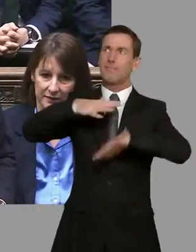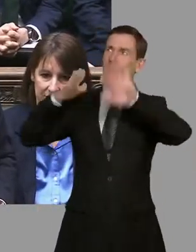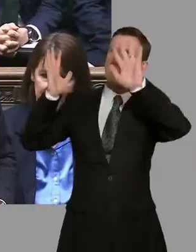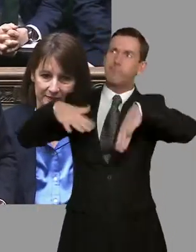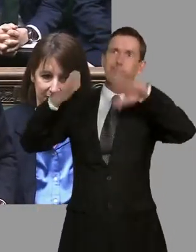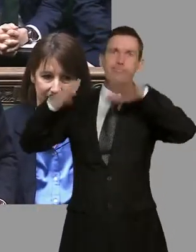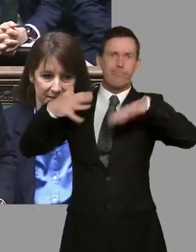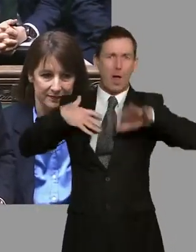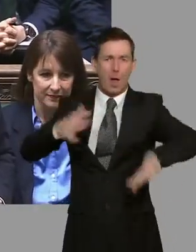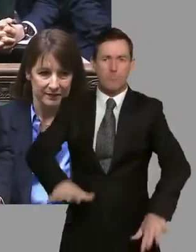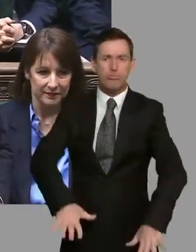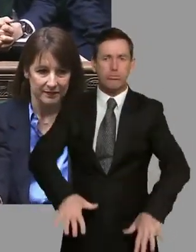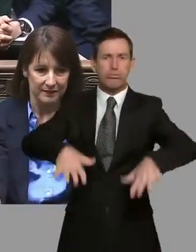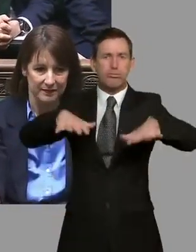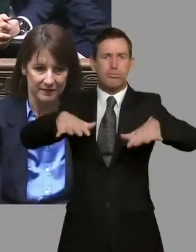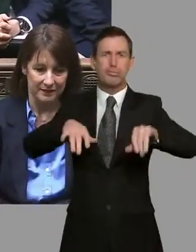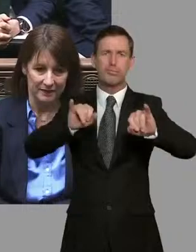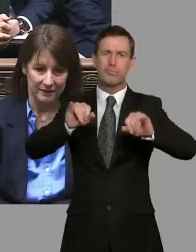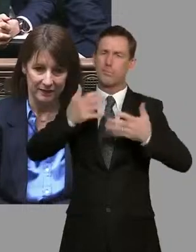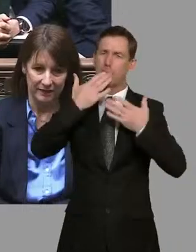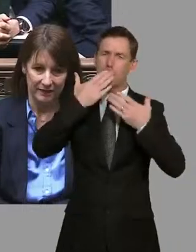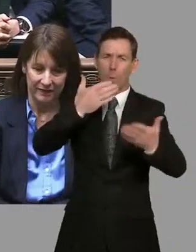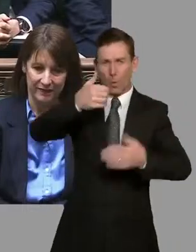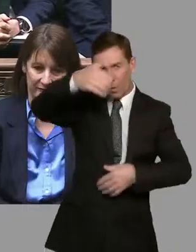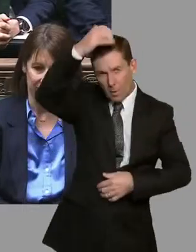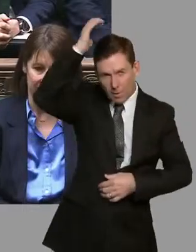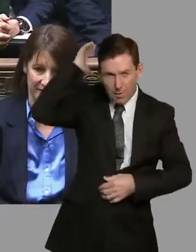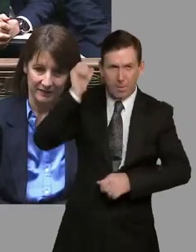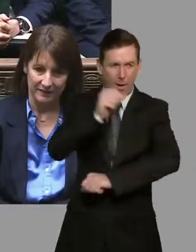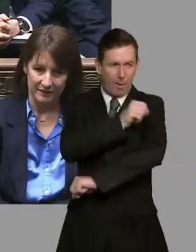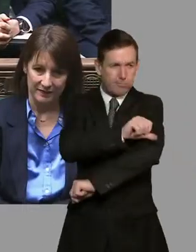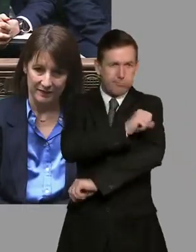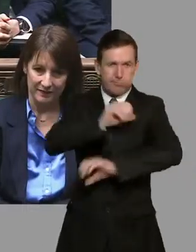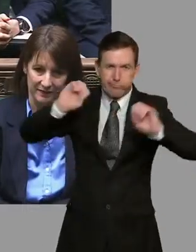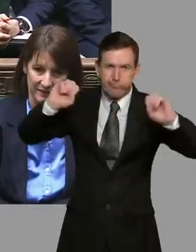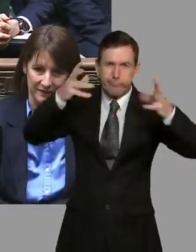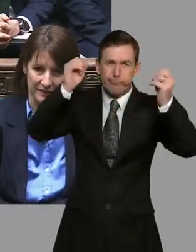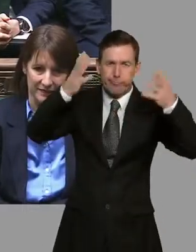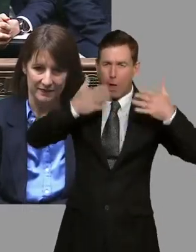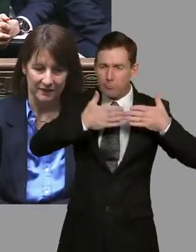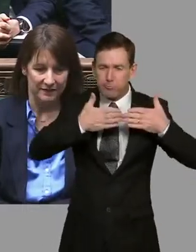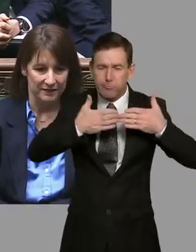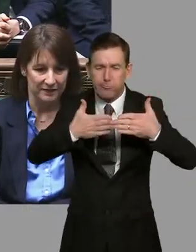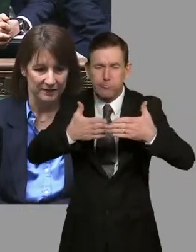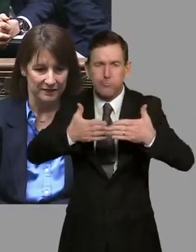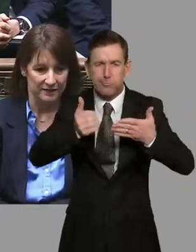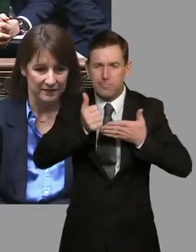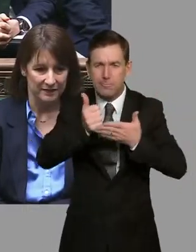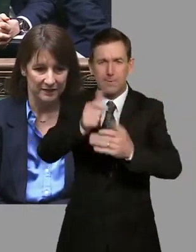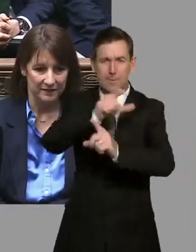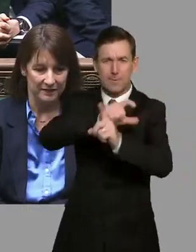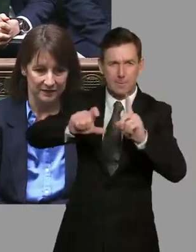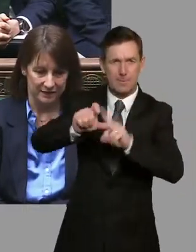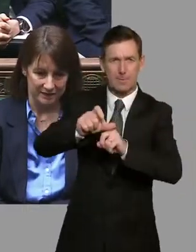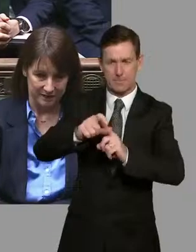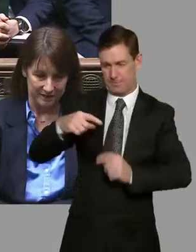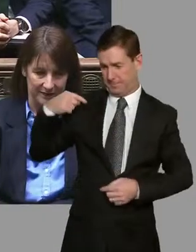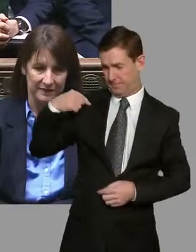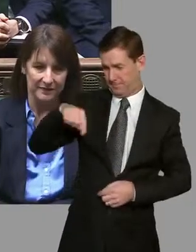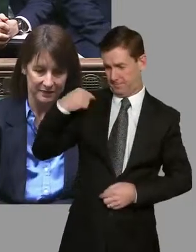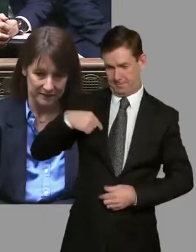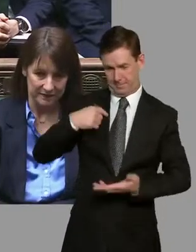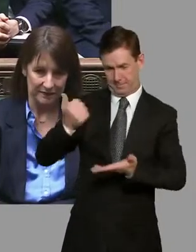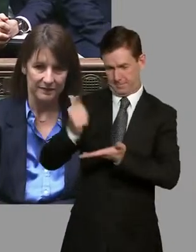communities safe. Mr. Speaker, this week we published our elective reform plan to rebuild our NHS and